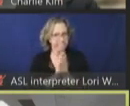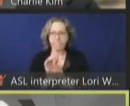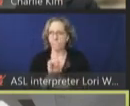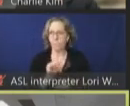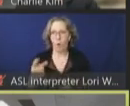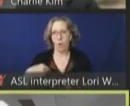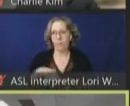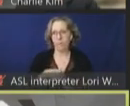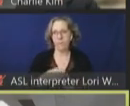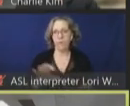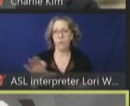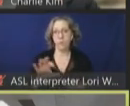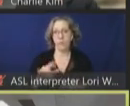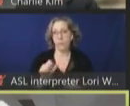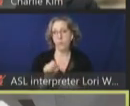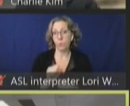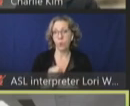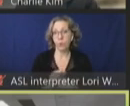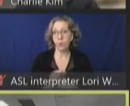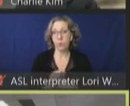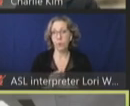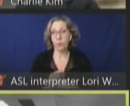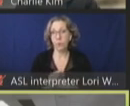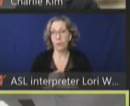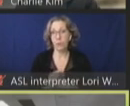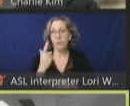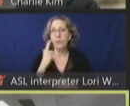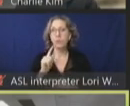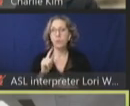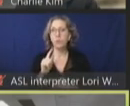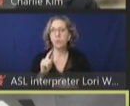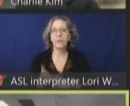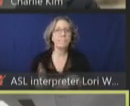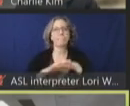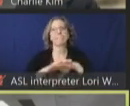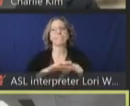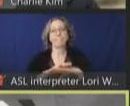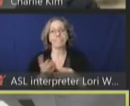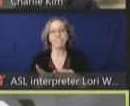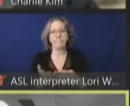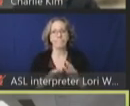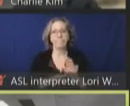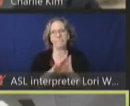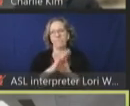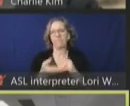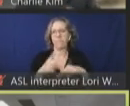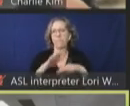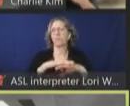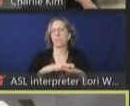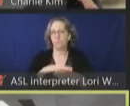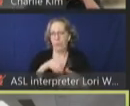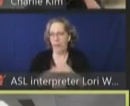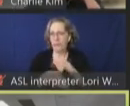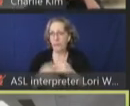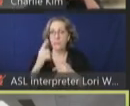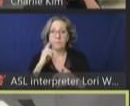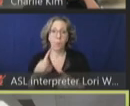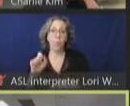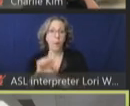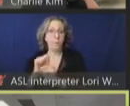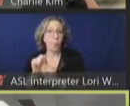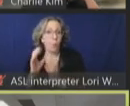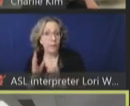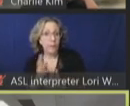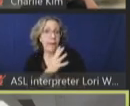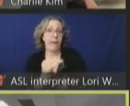are doing this most, to increase access at Fenway for both our employees and fans. For us,